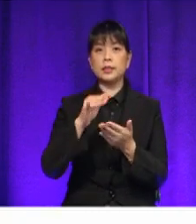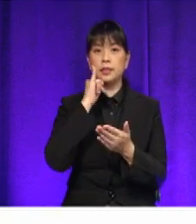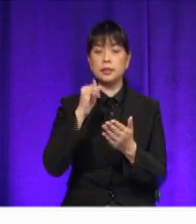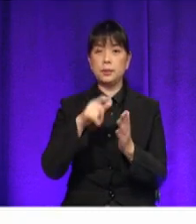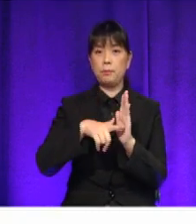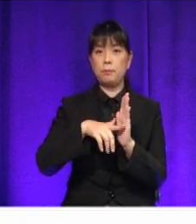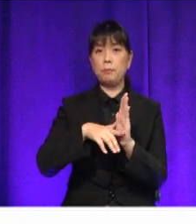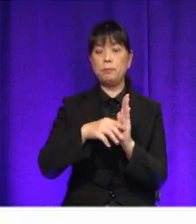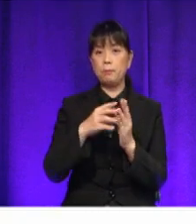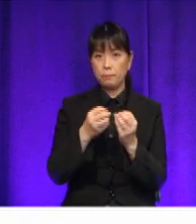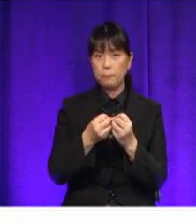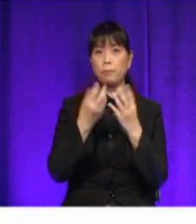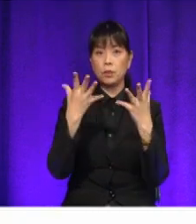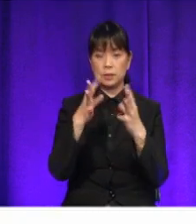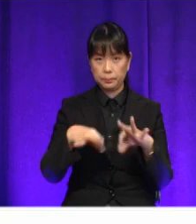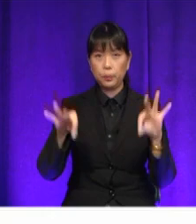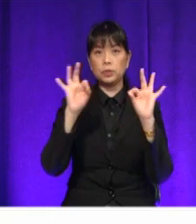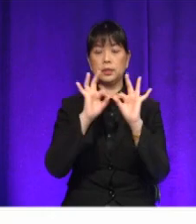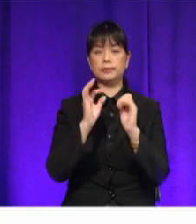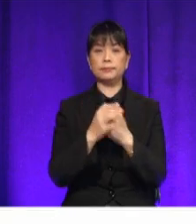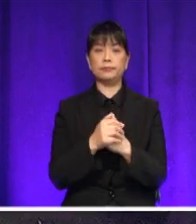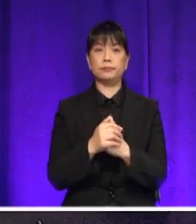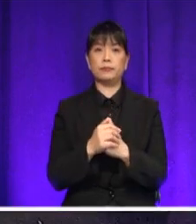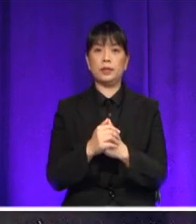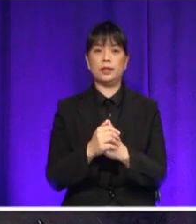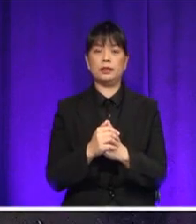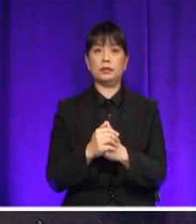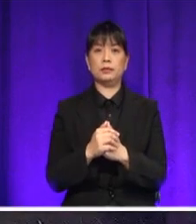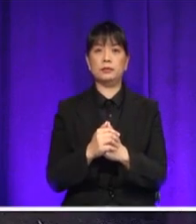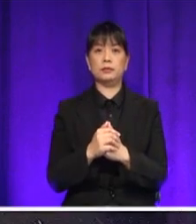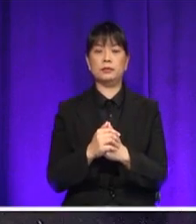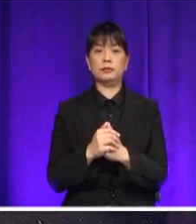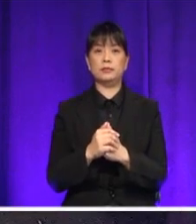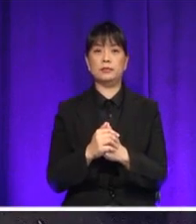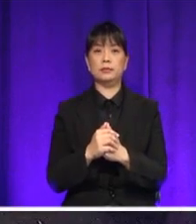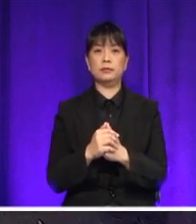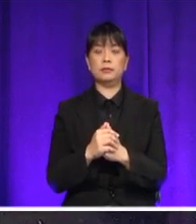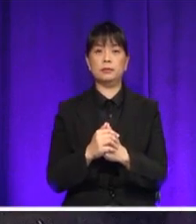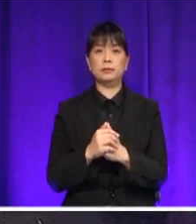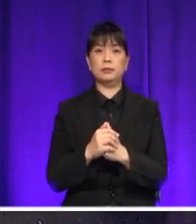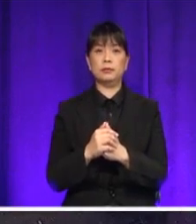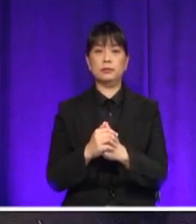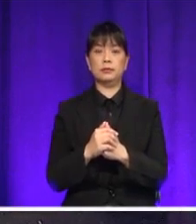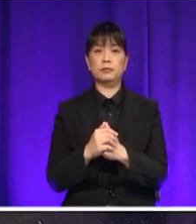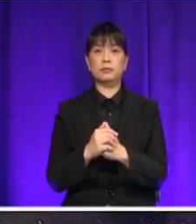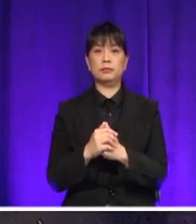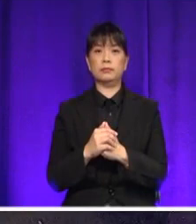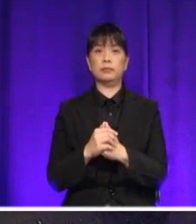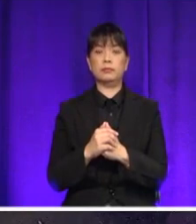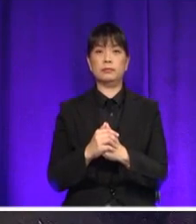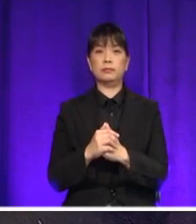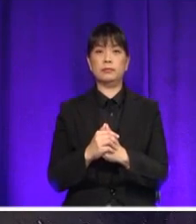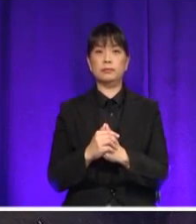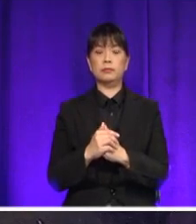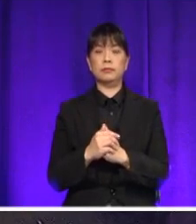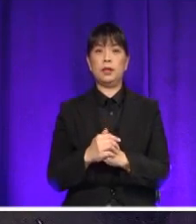Okay, thank you so much. Well done. So 1, Sharwina, not yet for you. Okay, last person, Varshika, you have to be